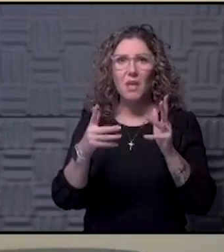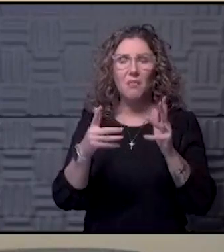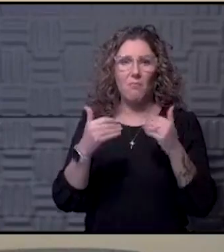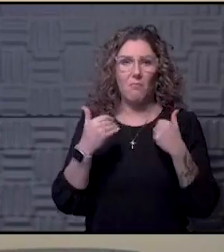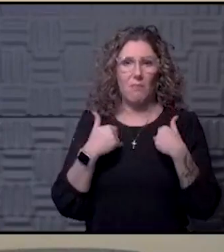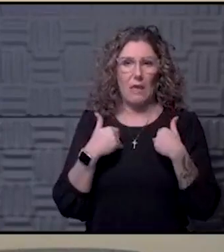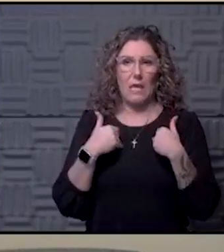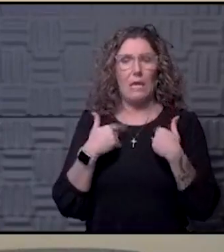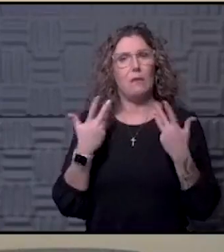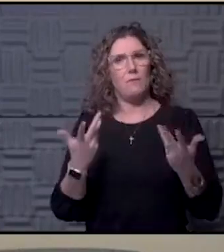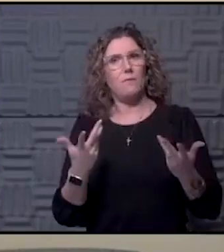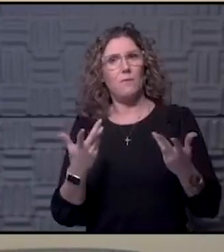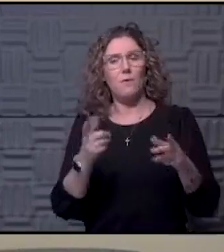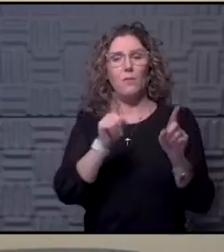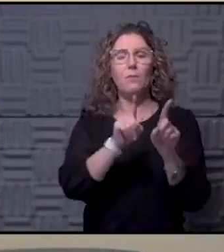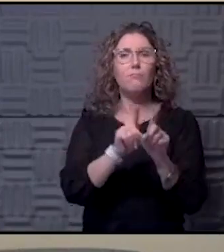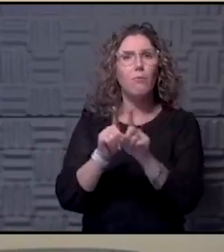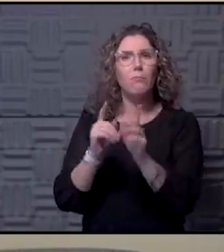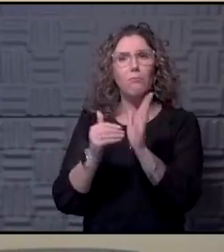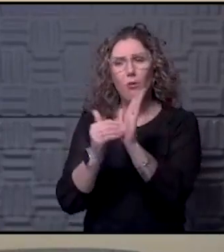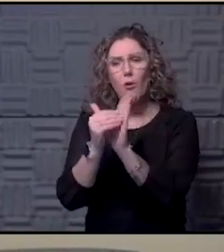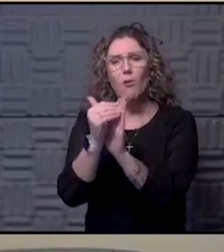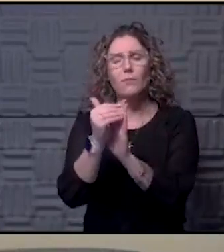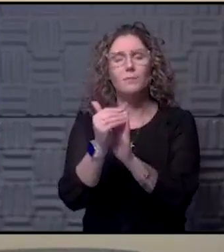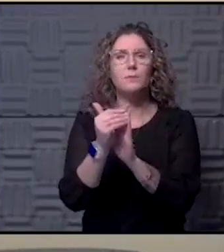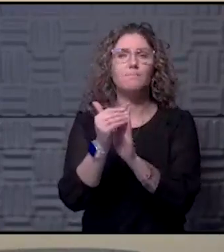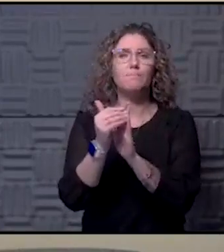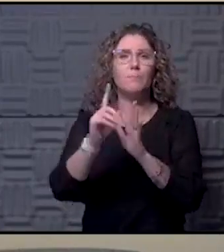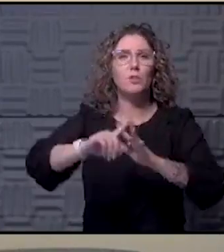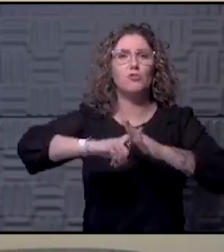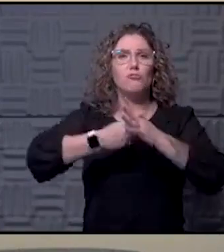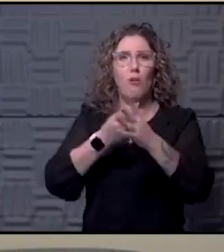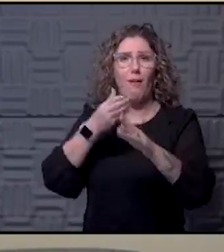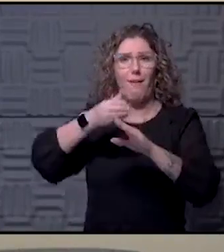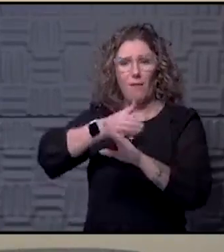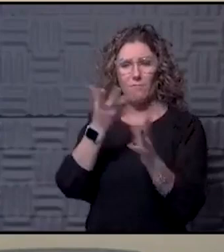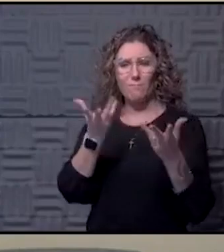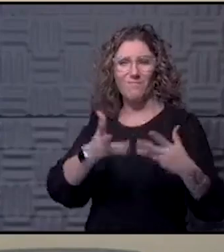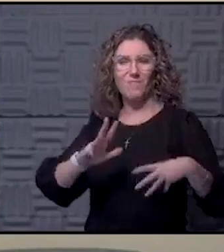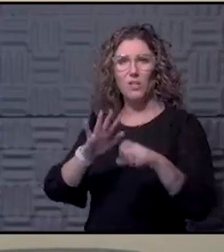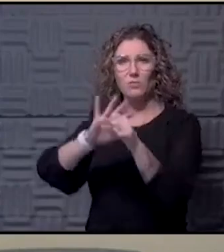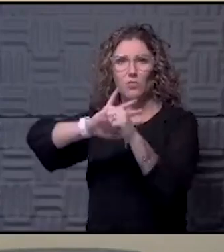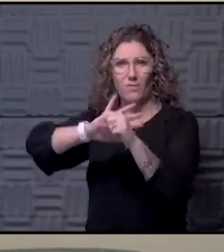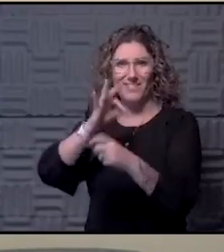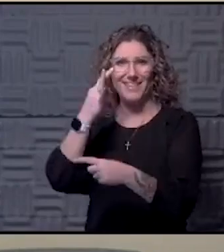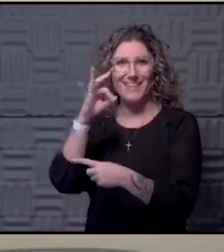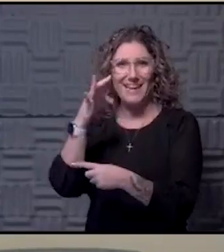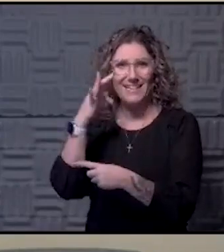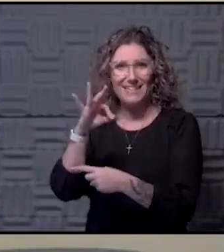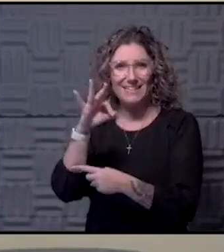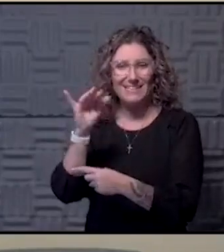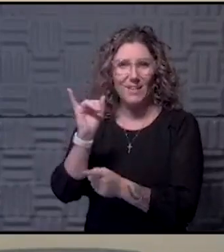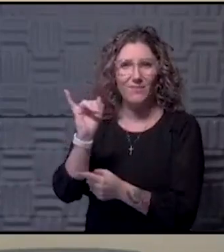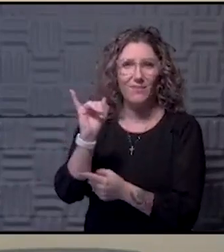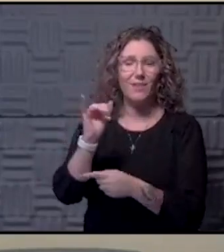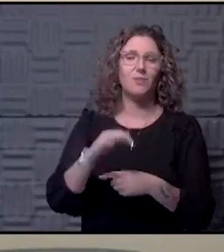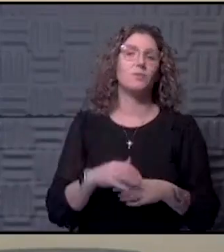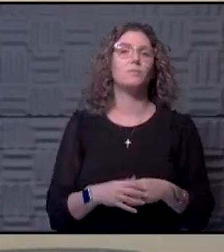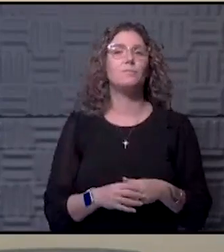present with. And oftentimes these have started after they had the COVID-19 infection. And